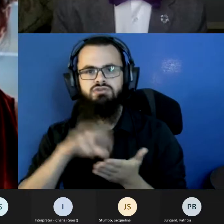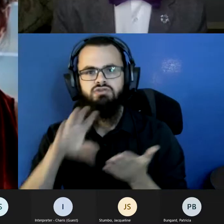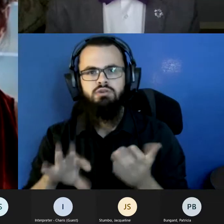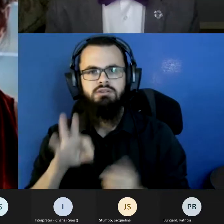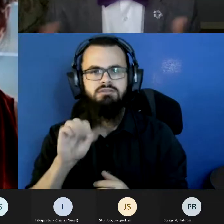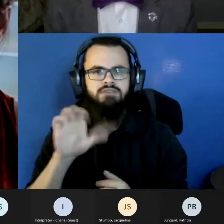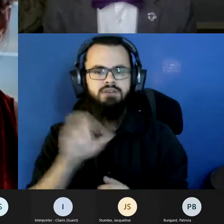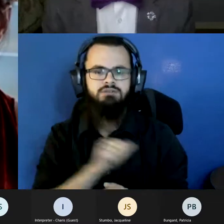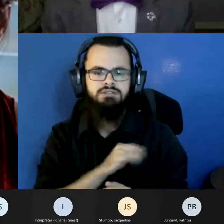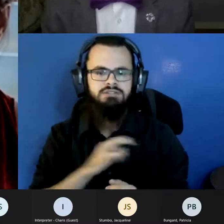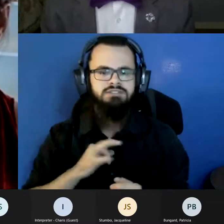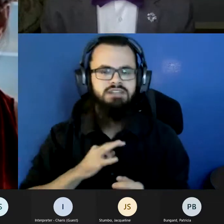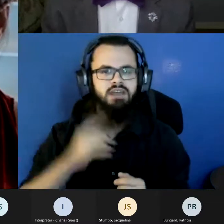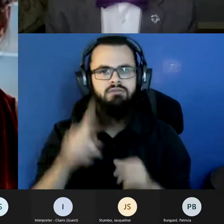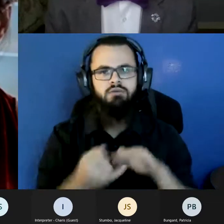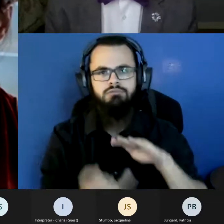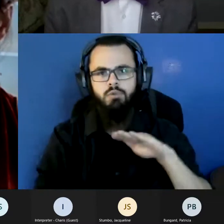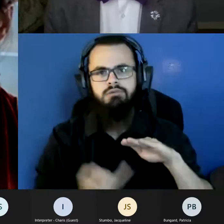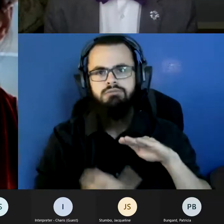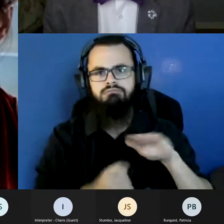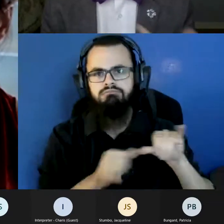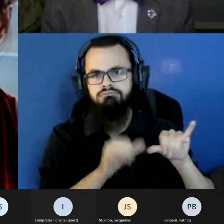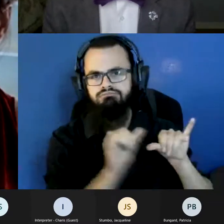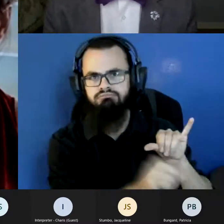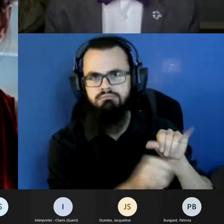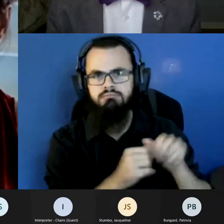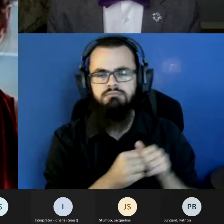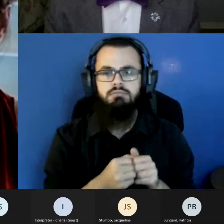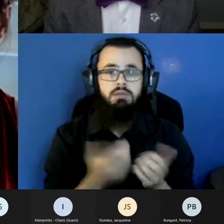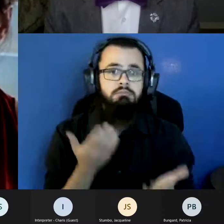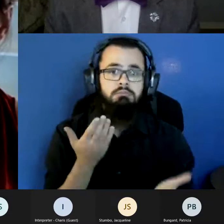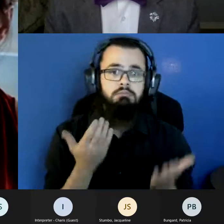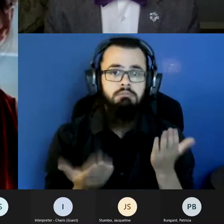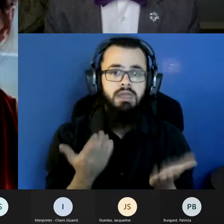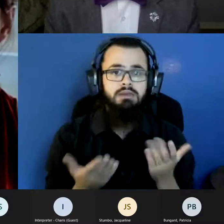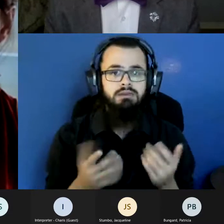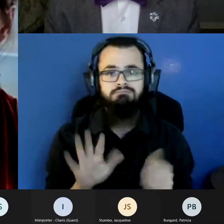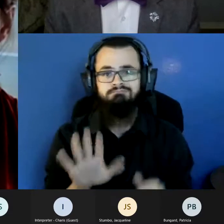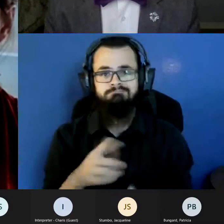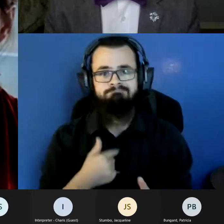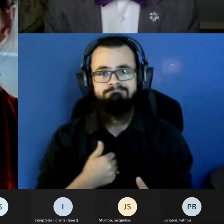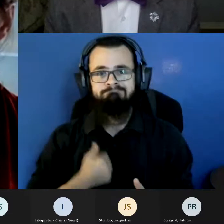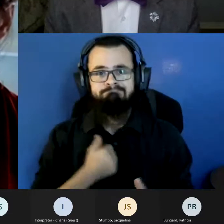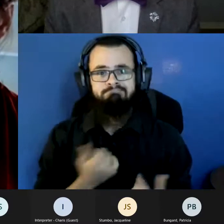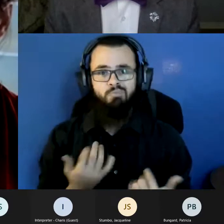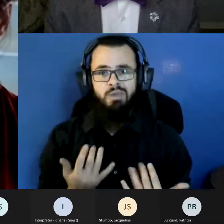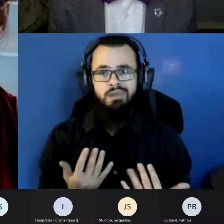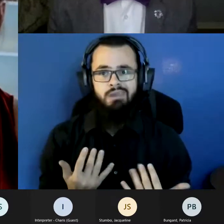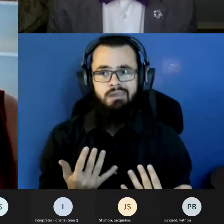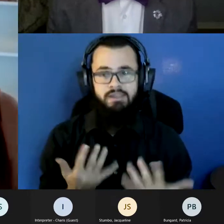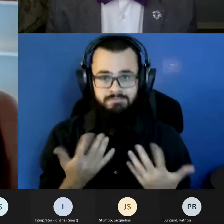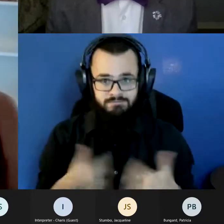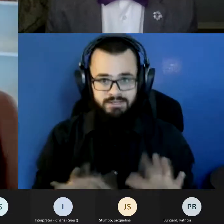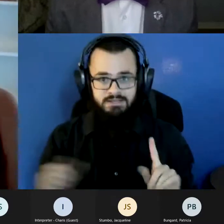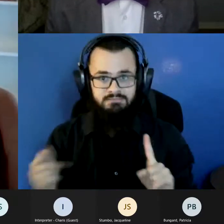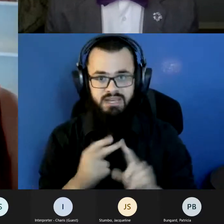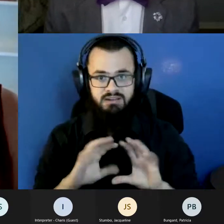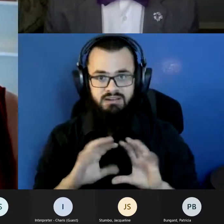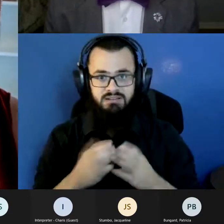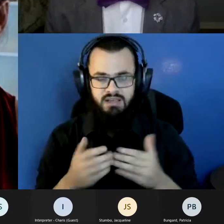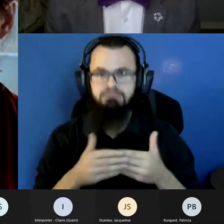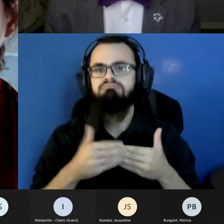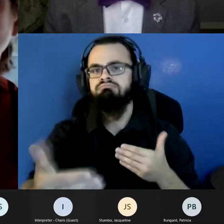isolating. And there are other elements that may need to wait until they conclude their quarantine or isolation period. So really, we